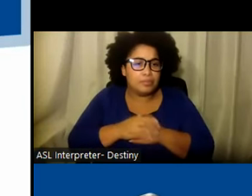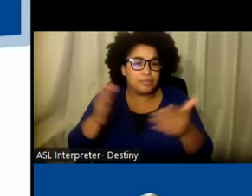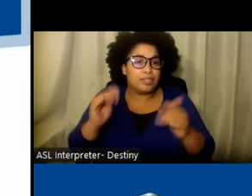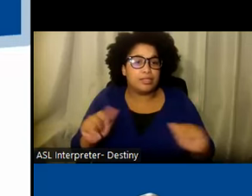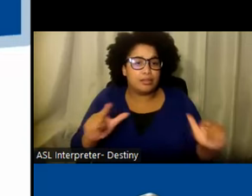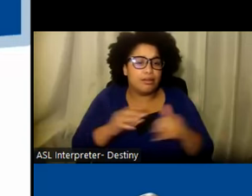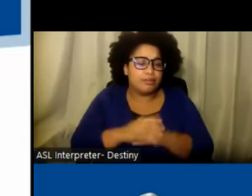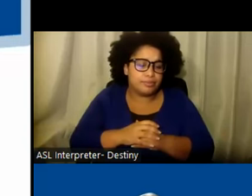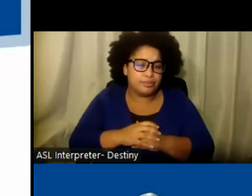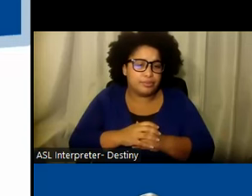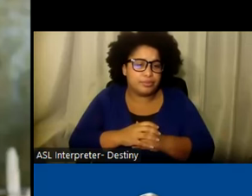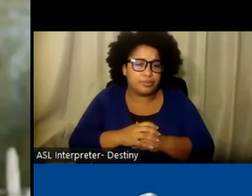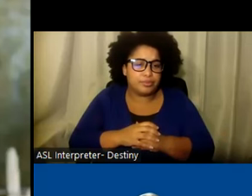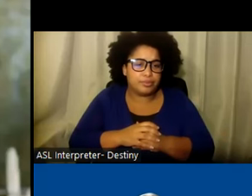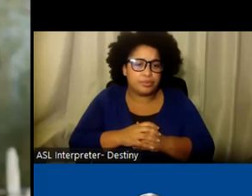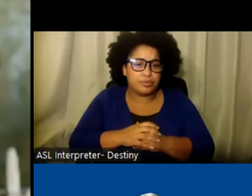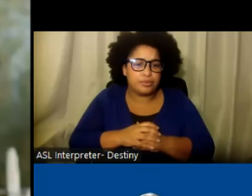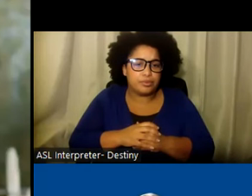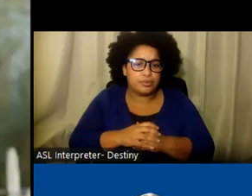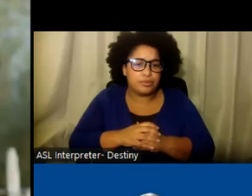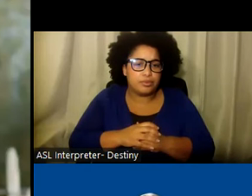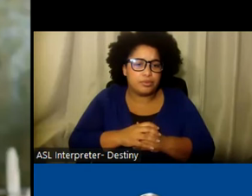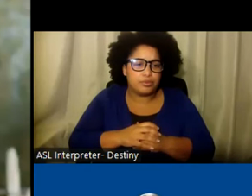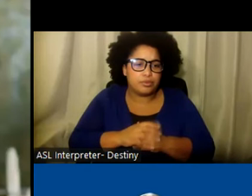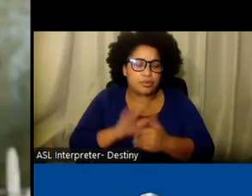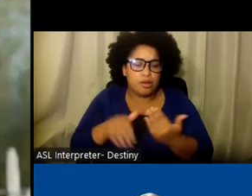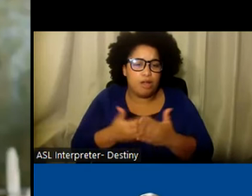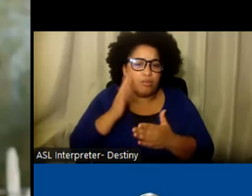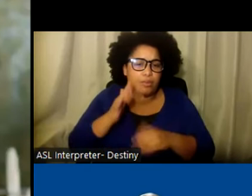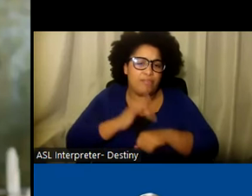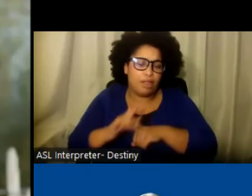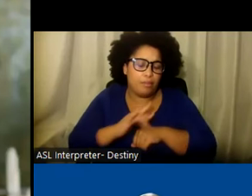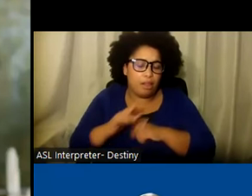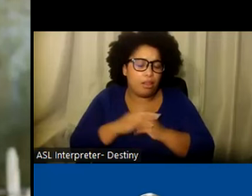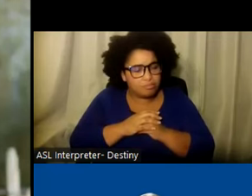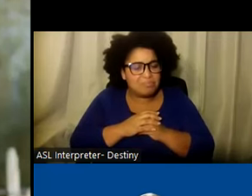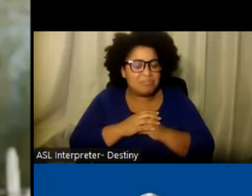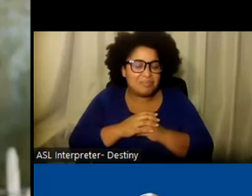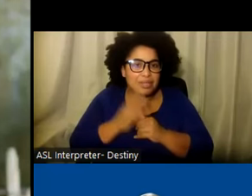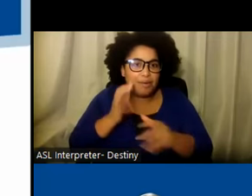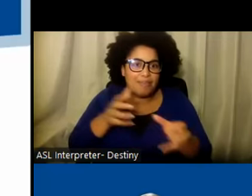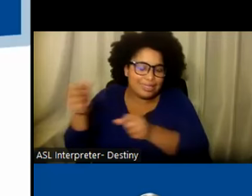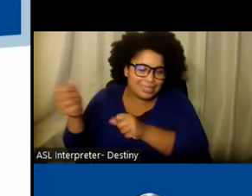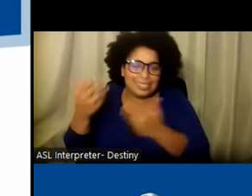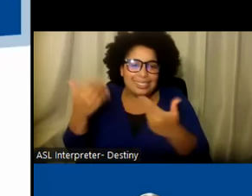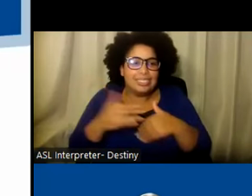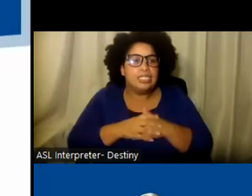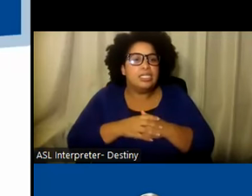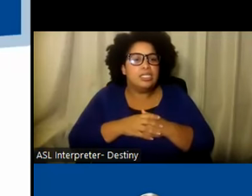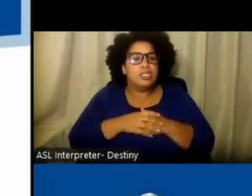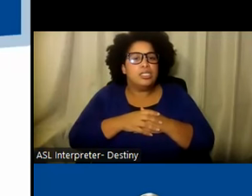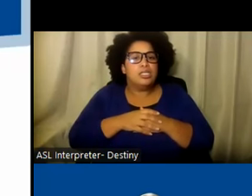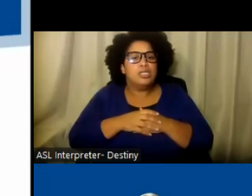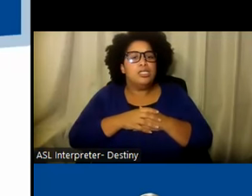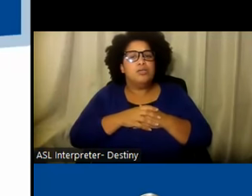please. And all of these slides will be available. I know I'm going quickly. Last month, you may well recall, we had